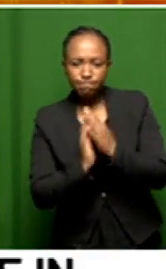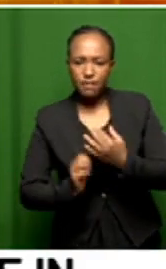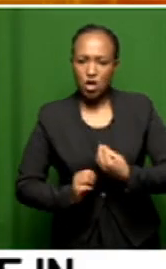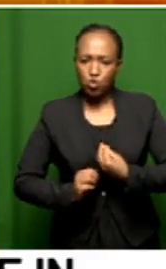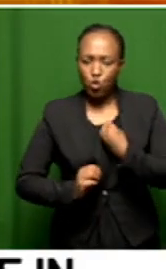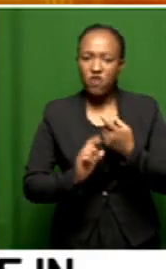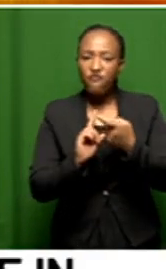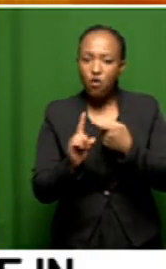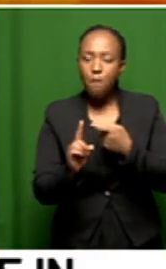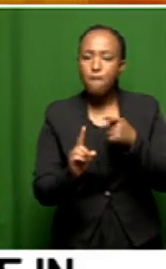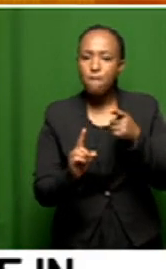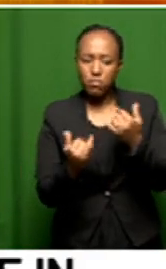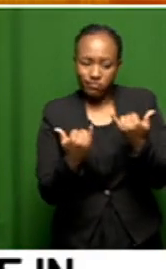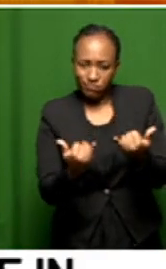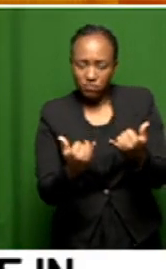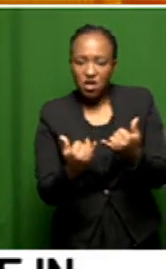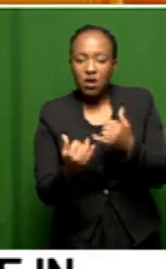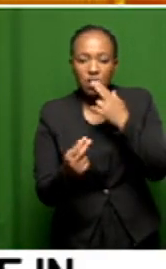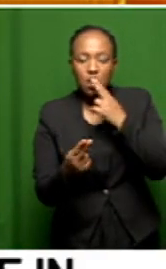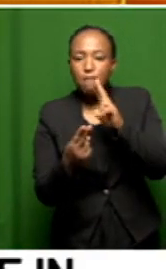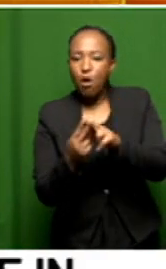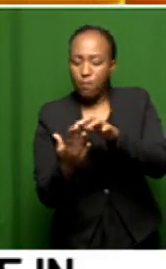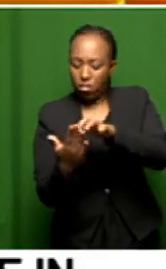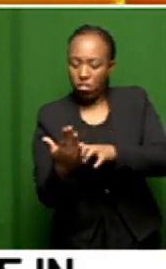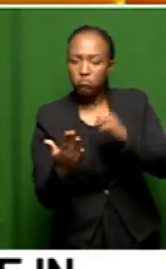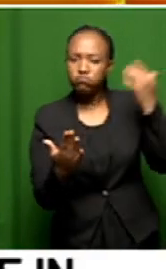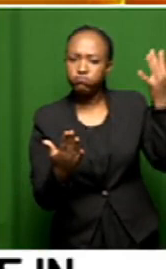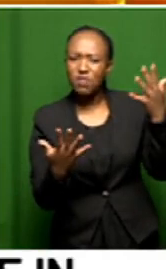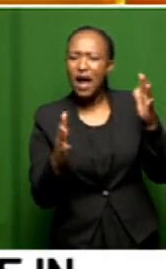from these current manifestos that have been launched?